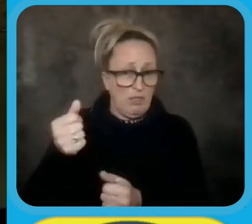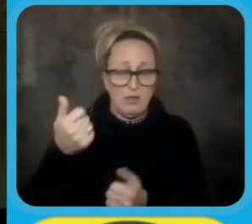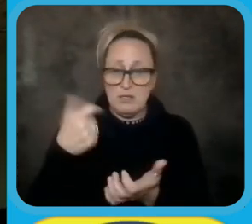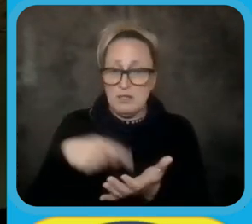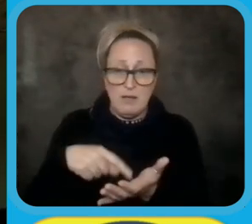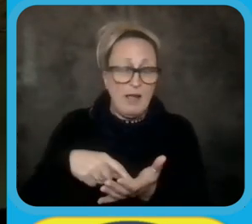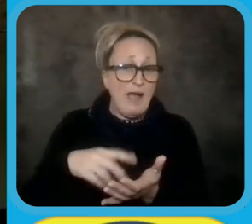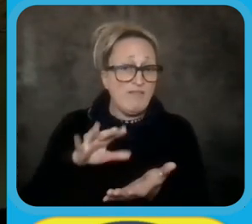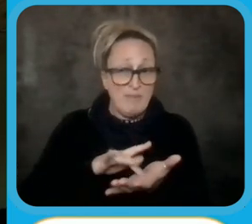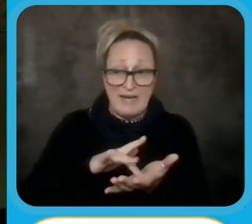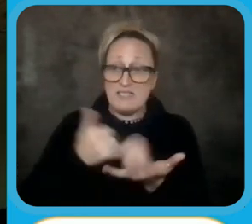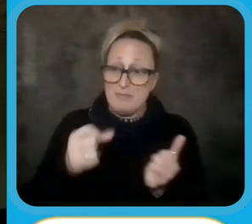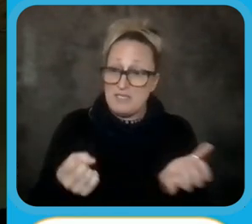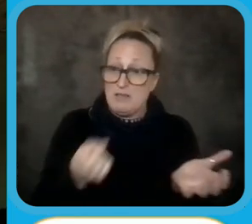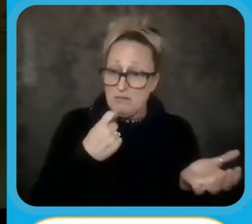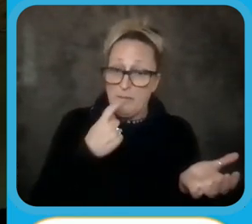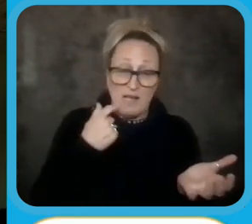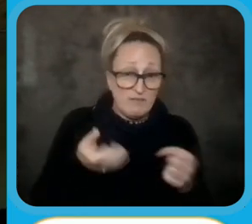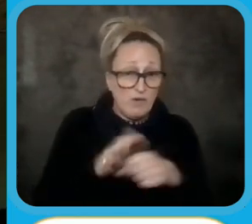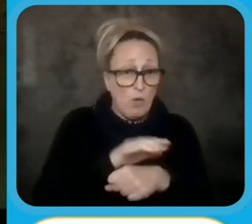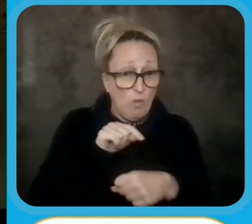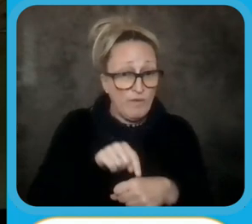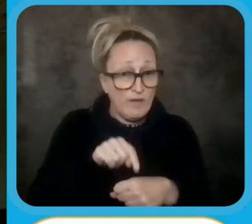medication that I still take because of COVID.